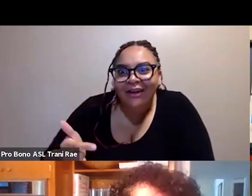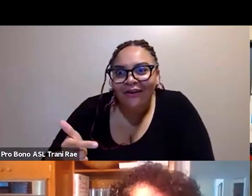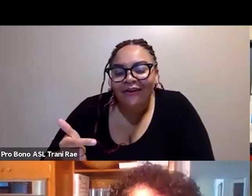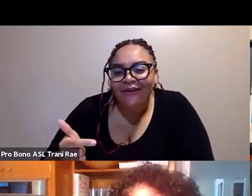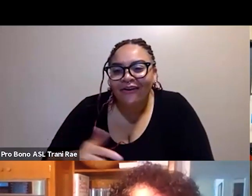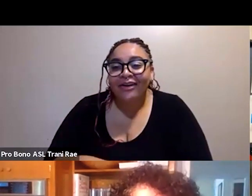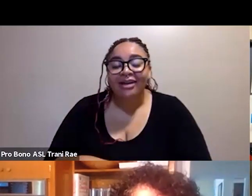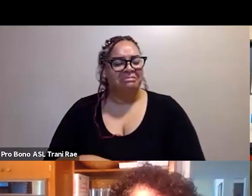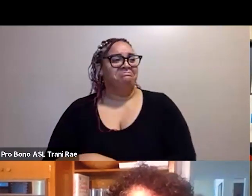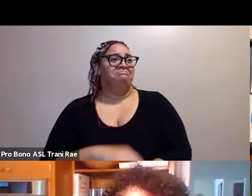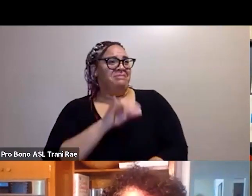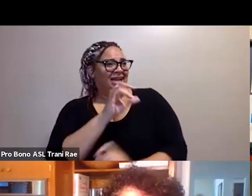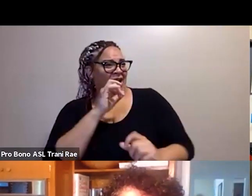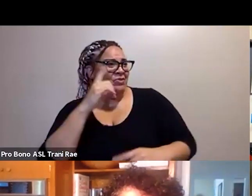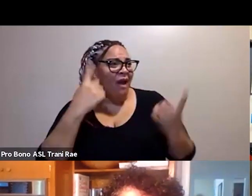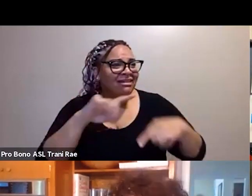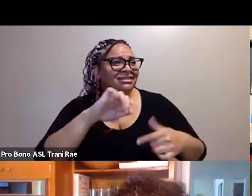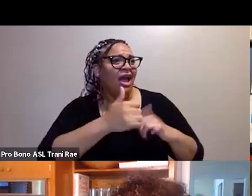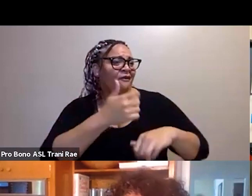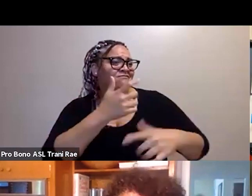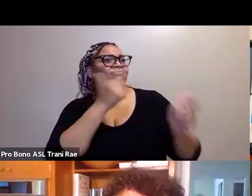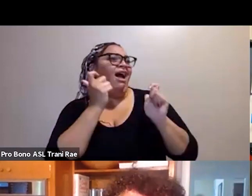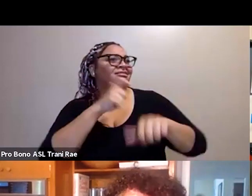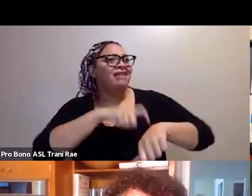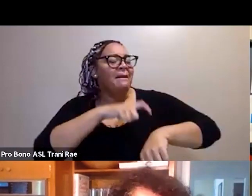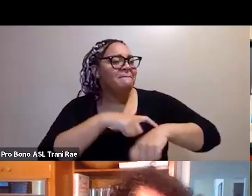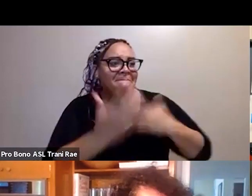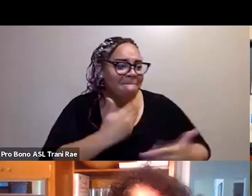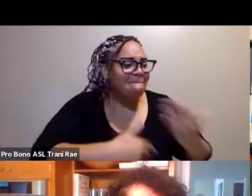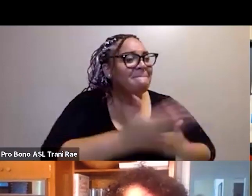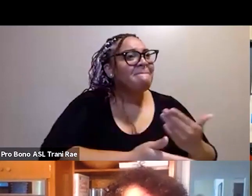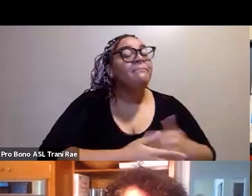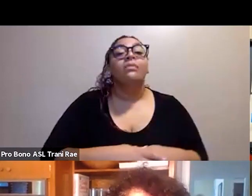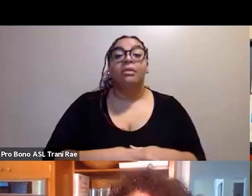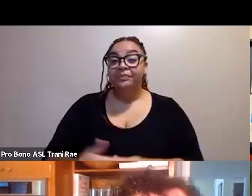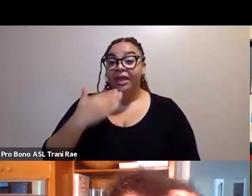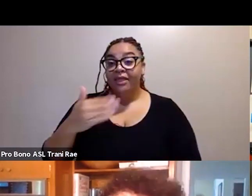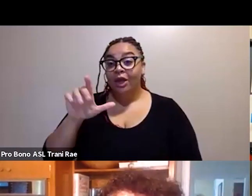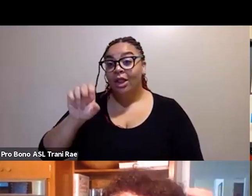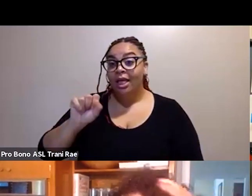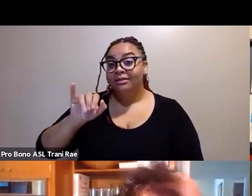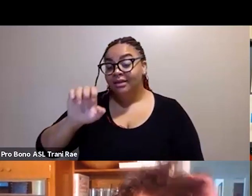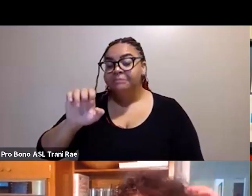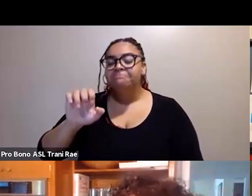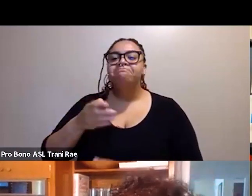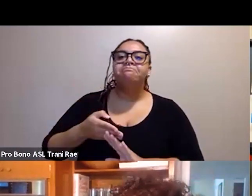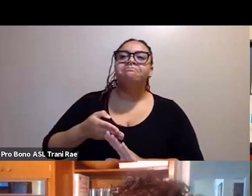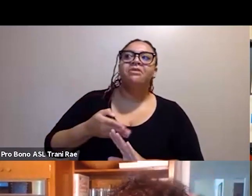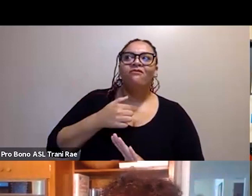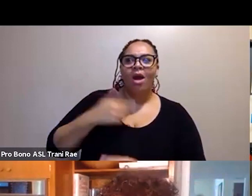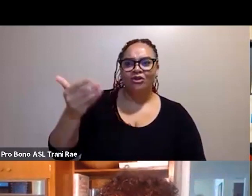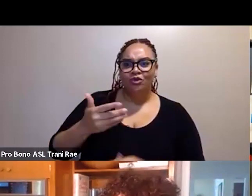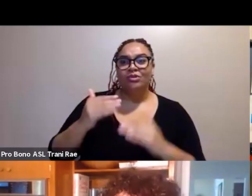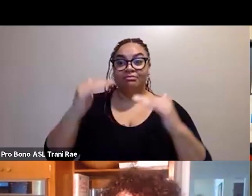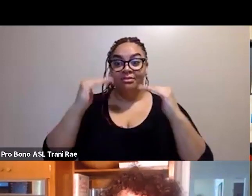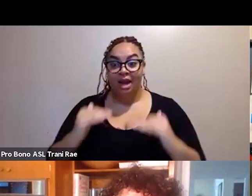it remarkable how Amazing. time goes? Thank you, Leslie. So before I introduce you to our next poet, I realized that I